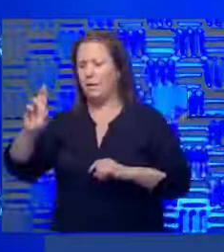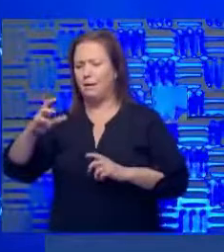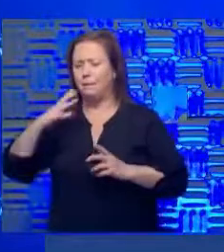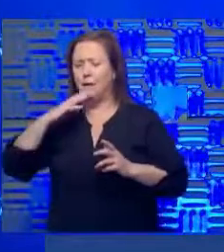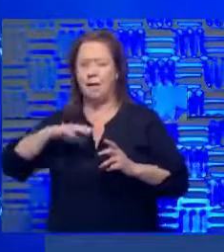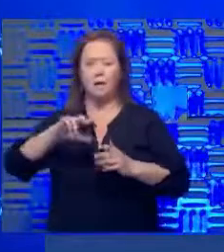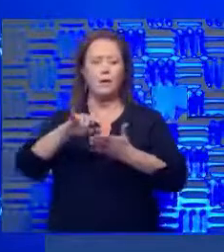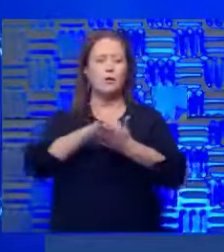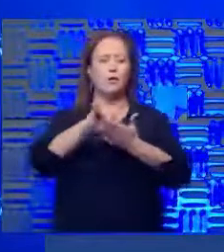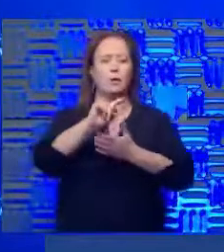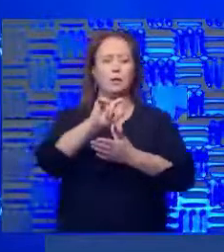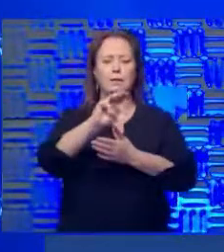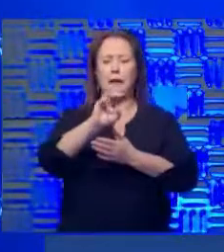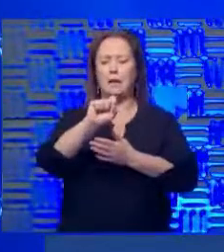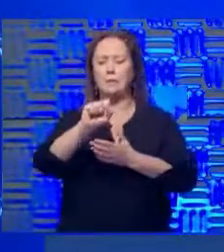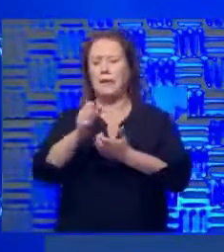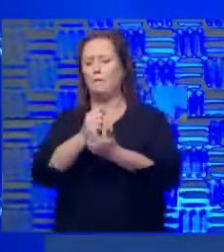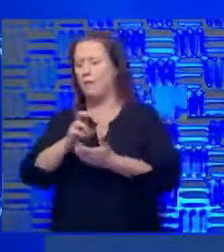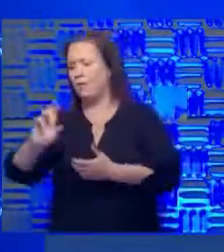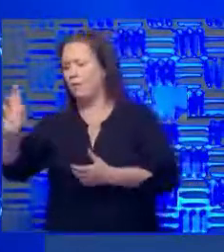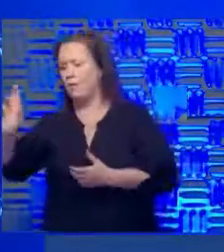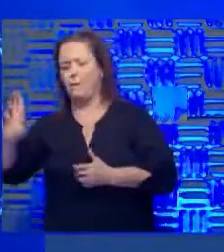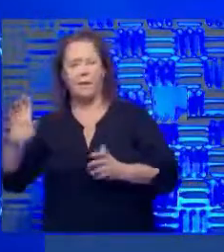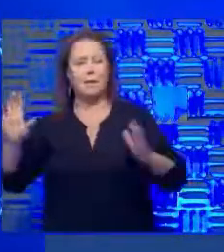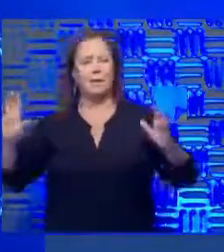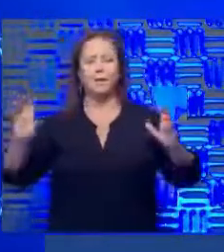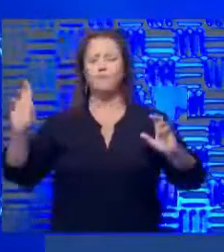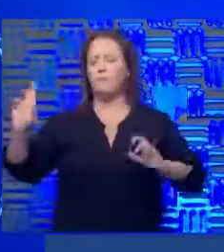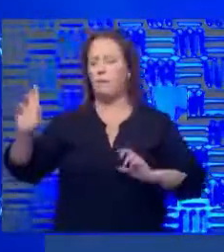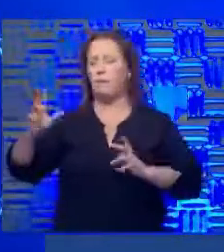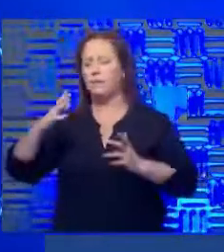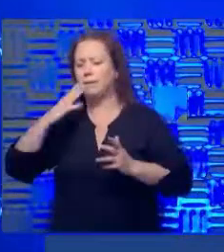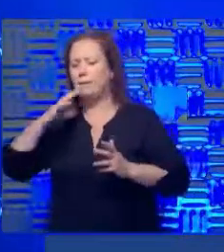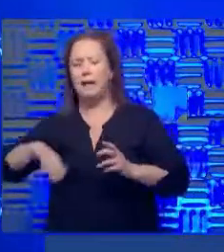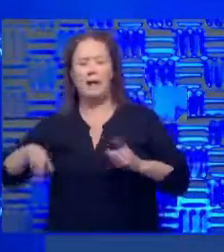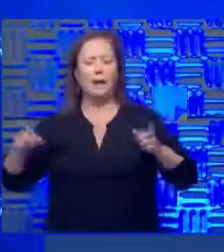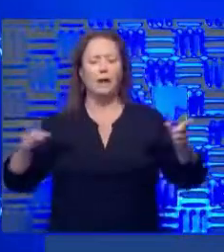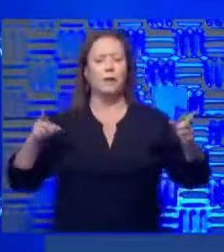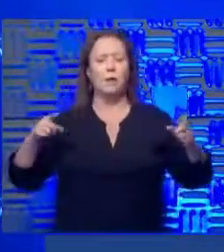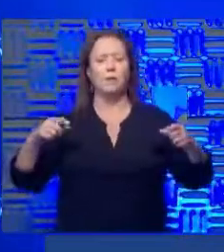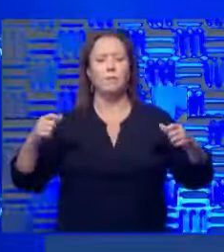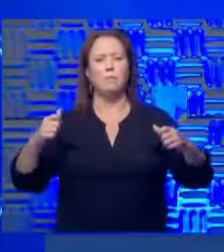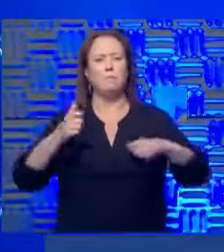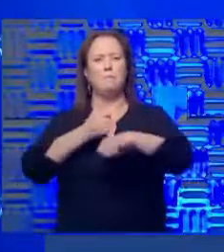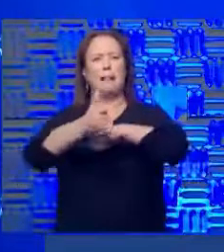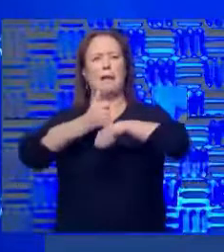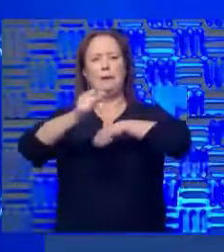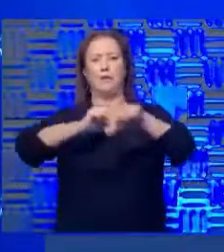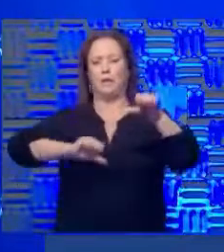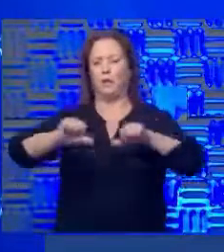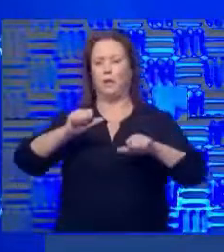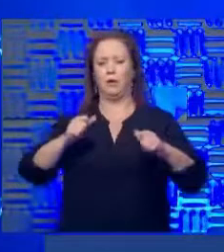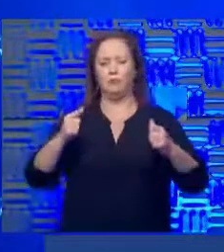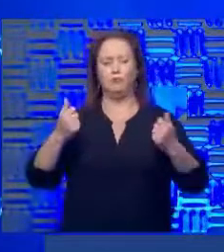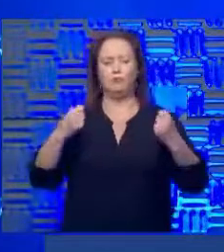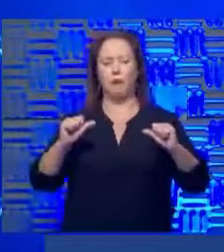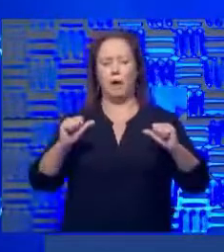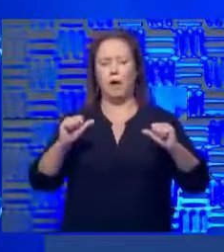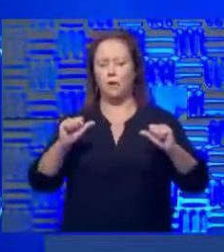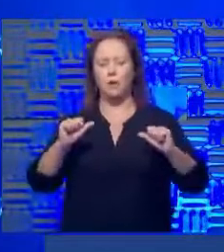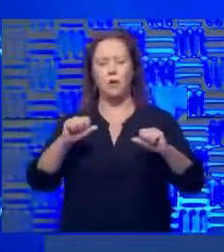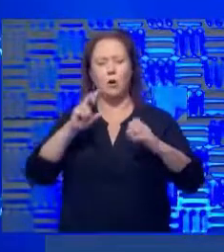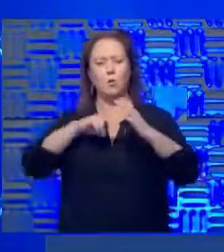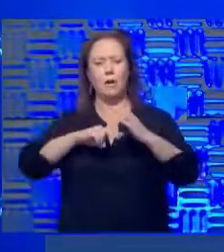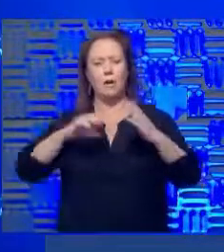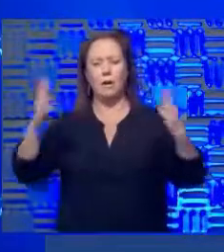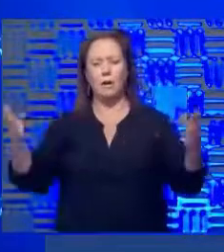the New York Times, everything the Republicans do is terrible, everything the Democrats do is great. And you're like, man, and then you try and read them both, and they're so depressing.